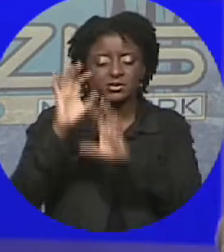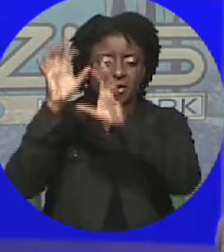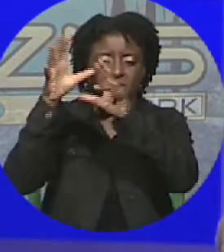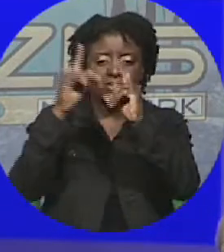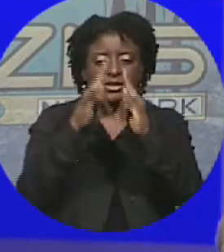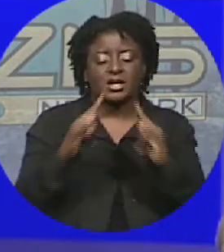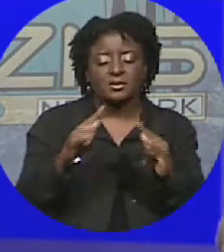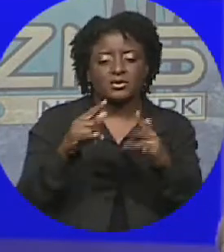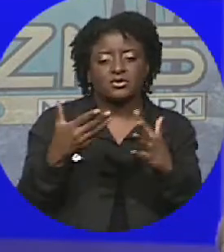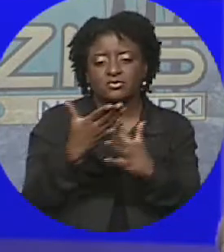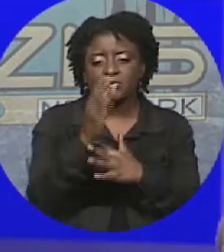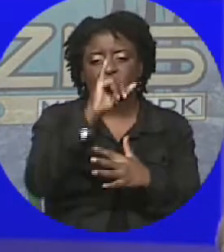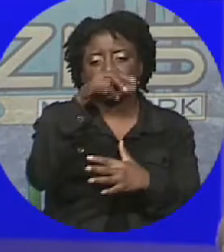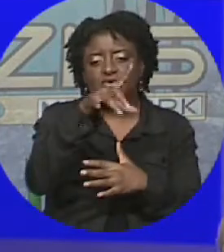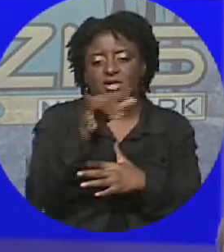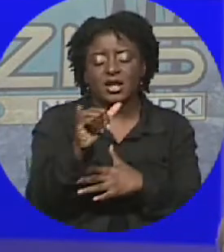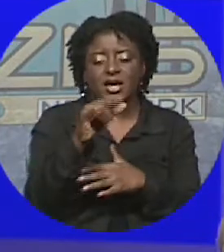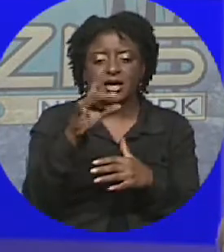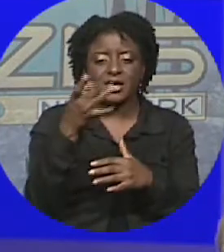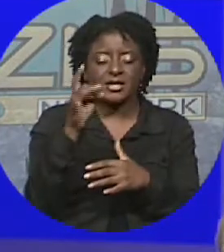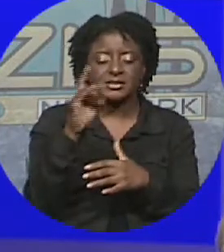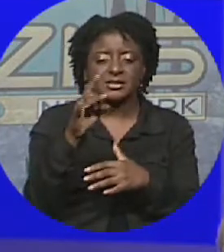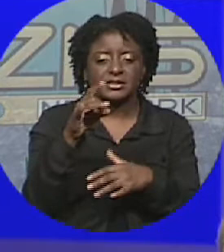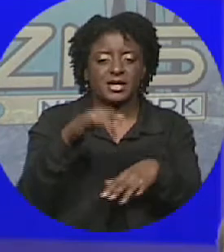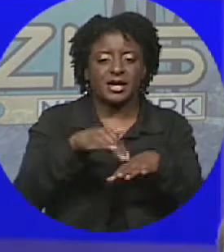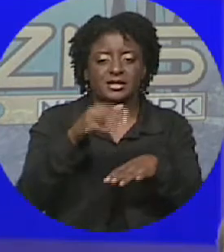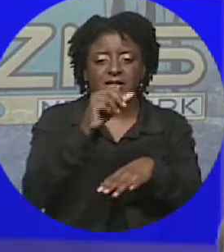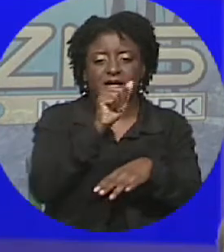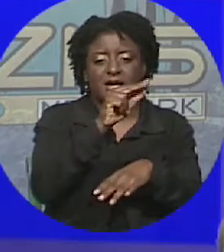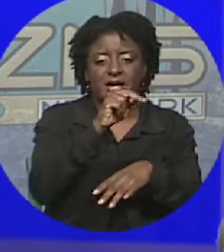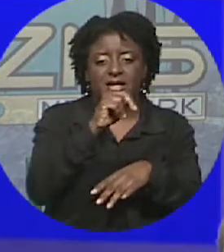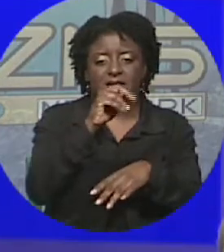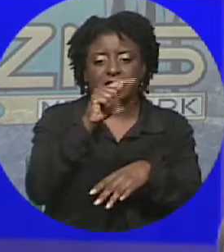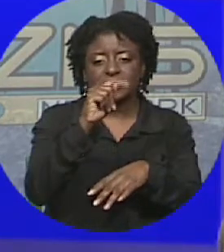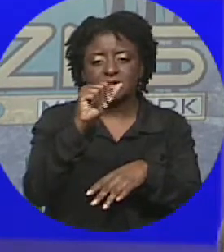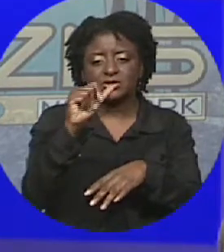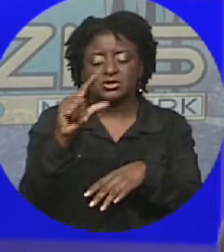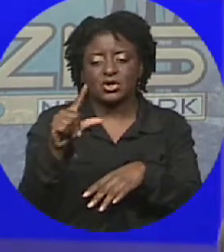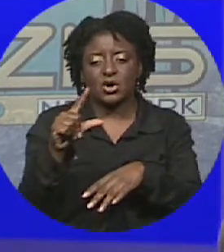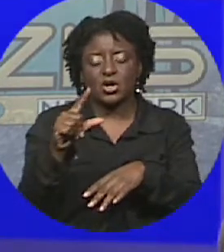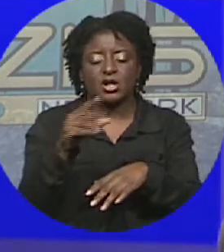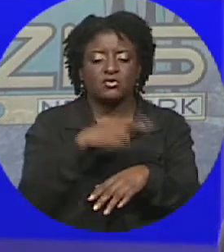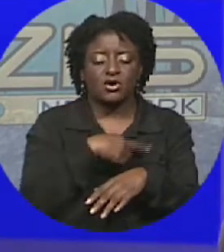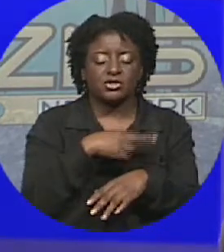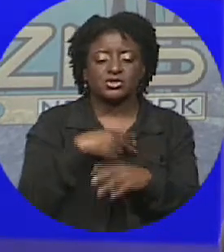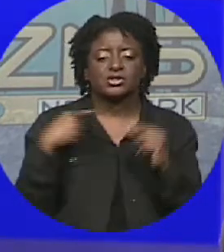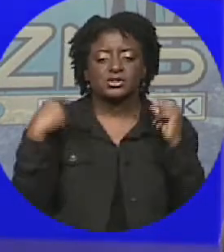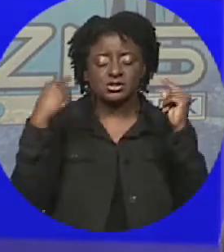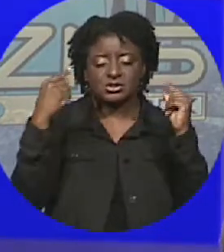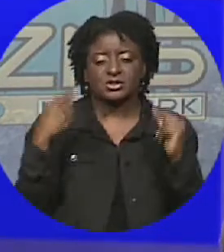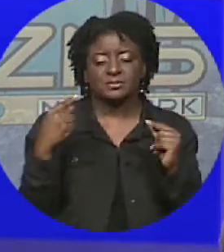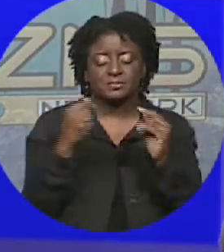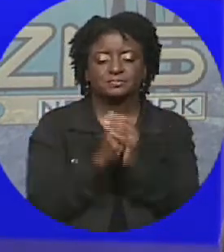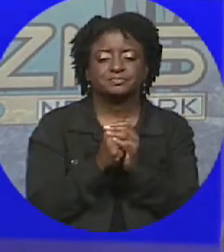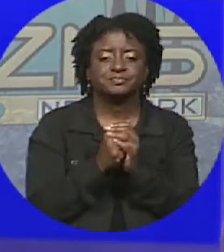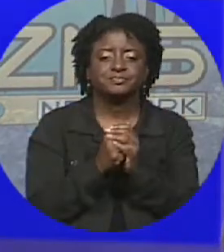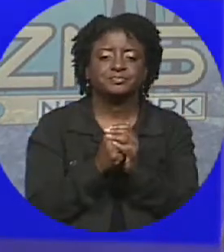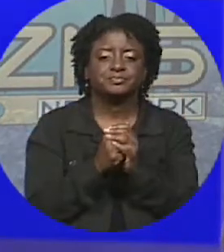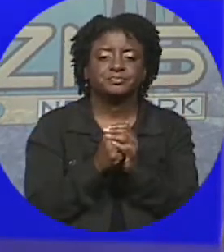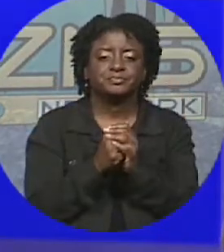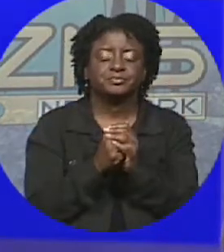through July 18th at the Anatol Rogers Gym, and that of course is under the direction of instructors Chevy Simmons and Peniel